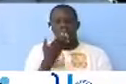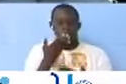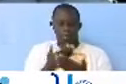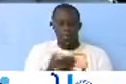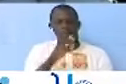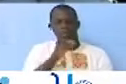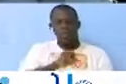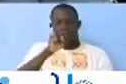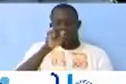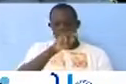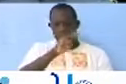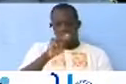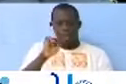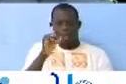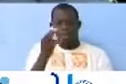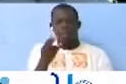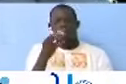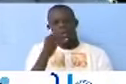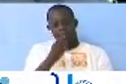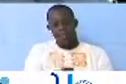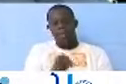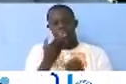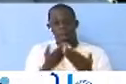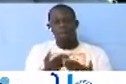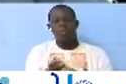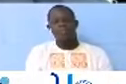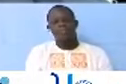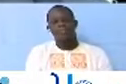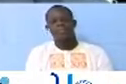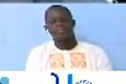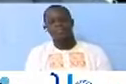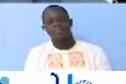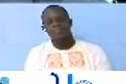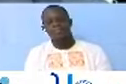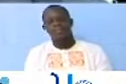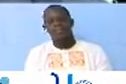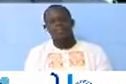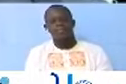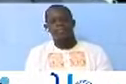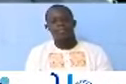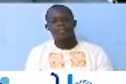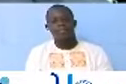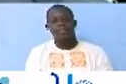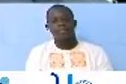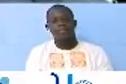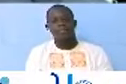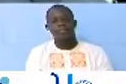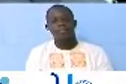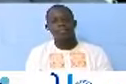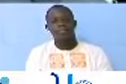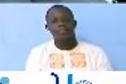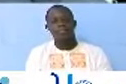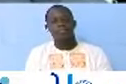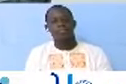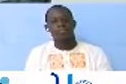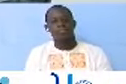wante, Mr. Sanneh, saying about tumalamin na commissioner mumansura membe enjininkala kumu itamuru itasubu, kumu